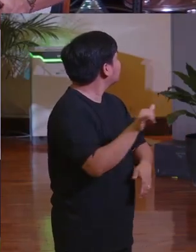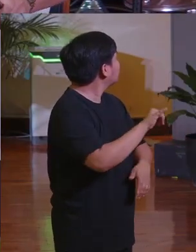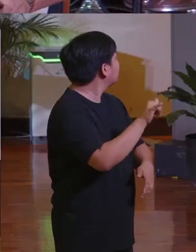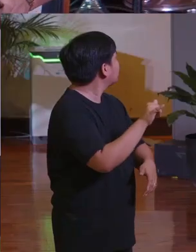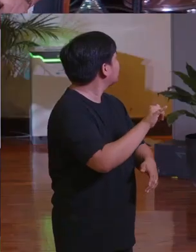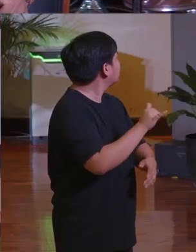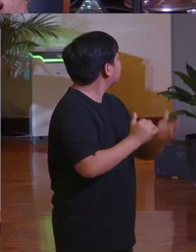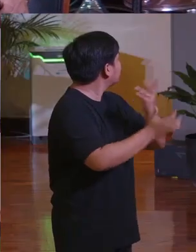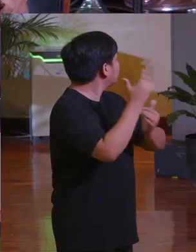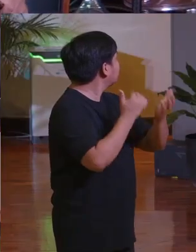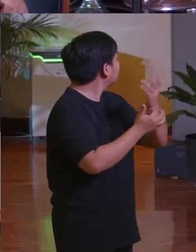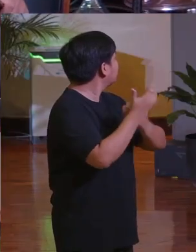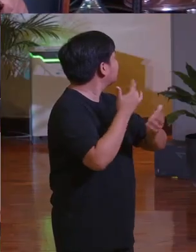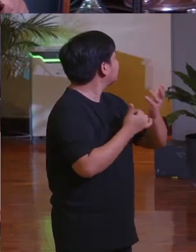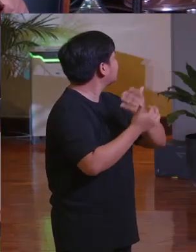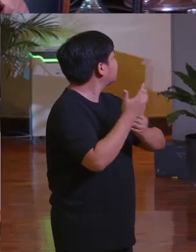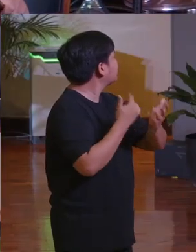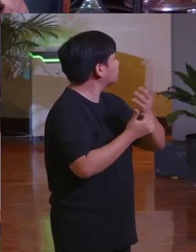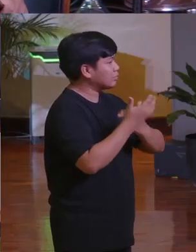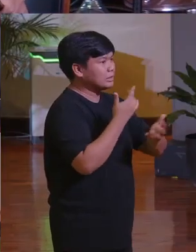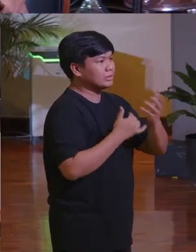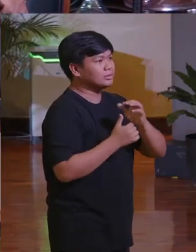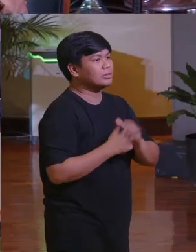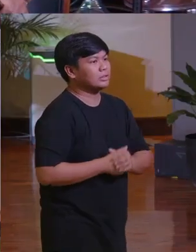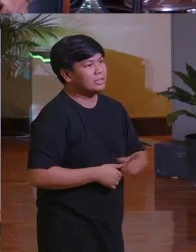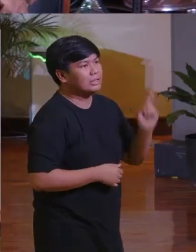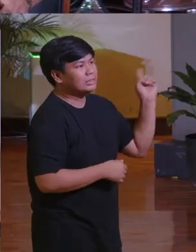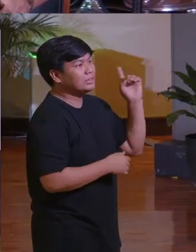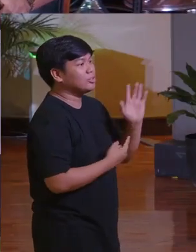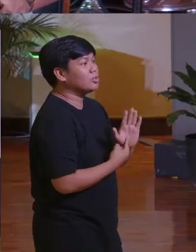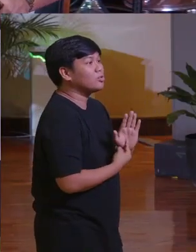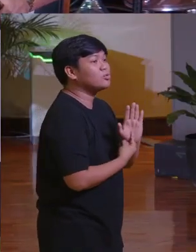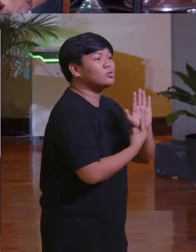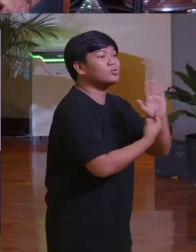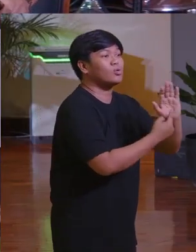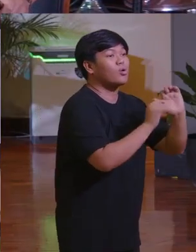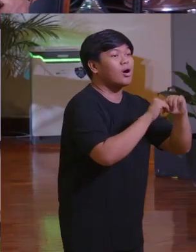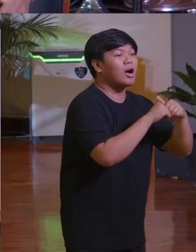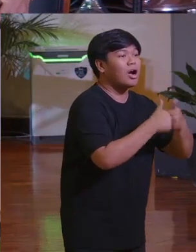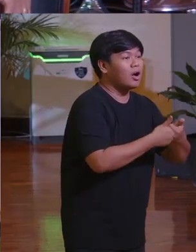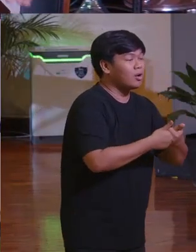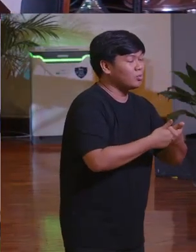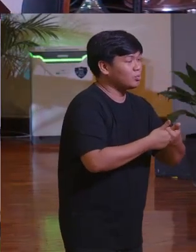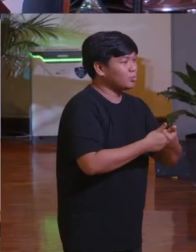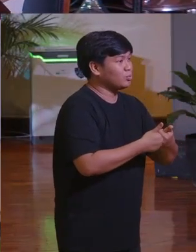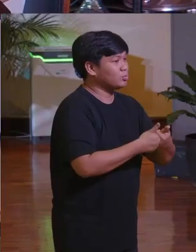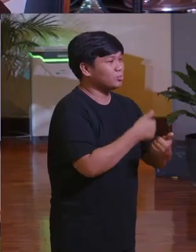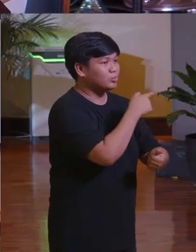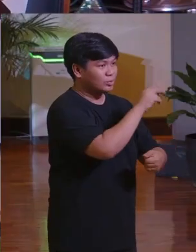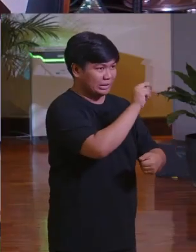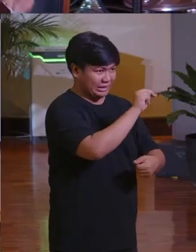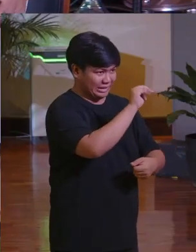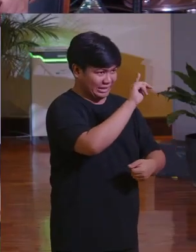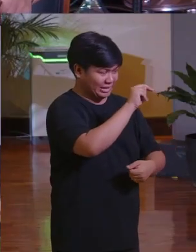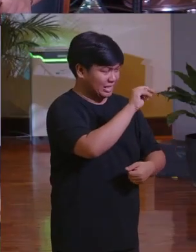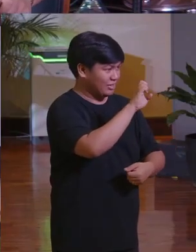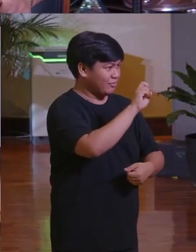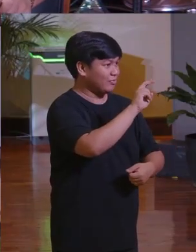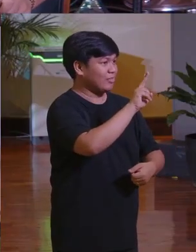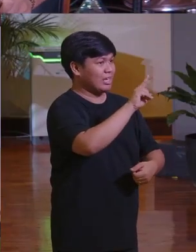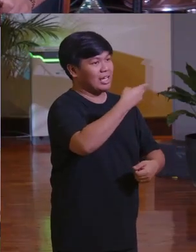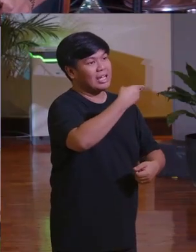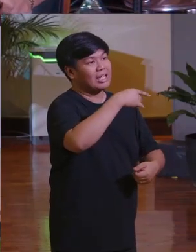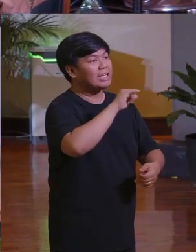gleam like torches, dahil sinusunog nila ang bayan. They dart like lightning. He remembers his officers. They stumble as